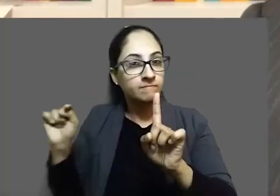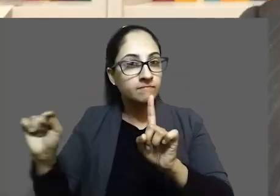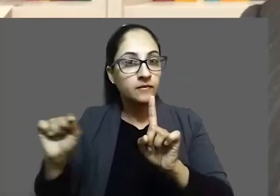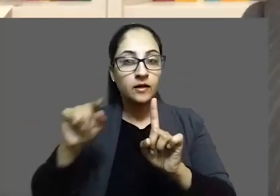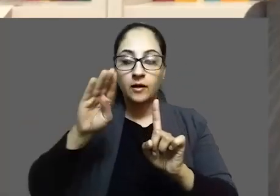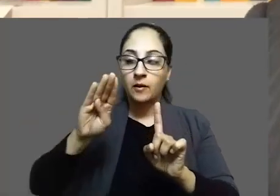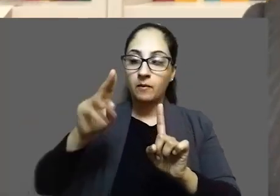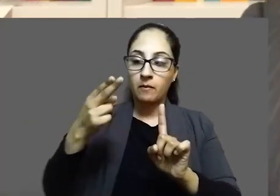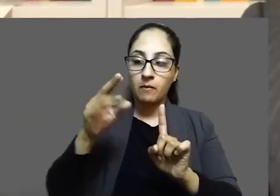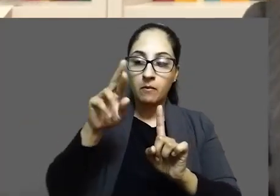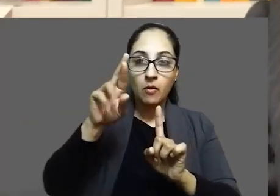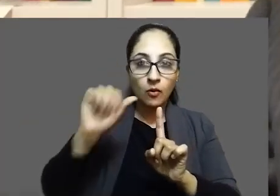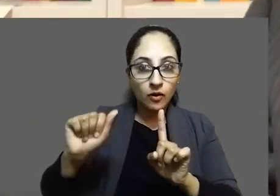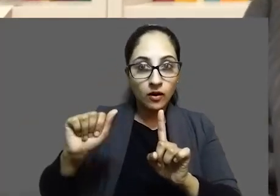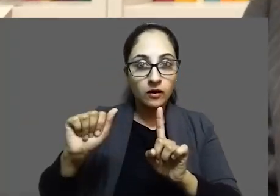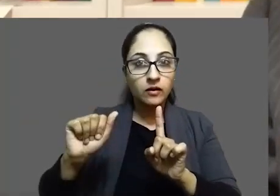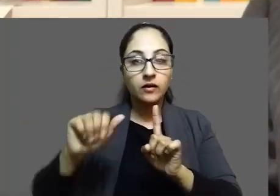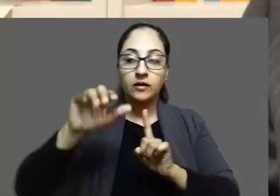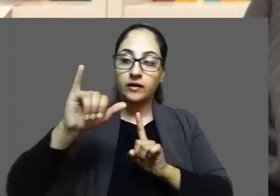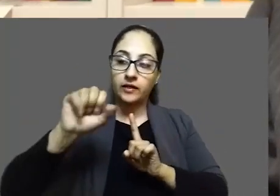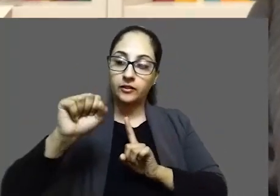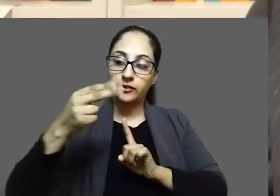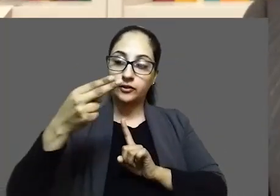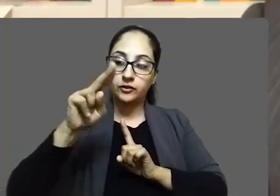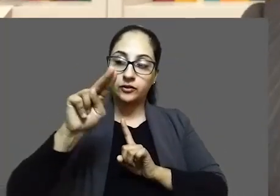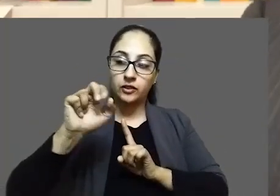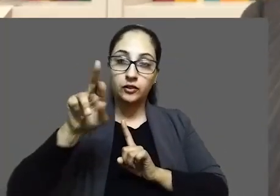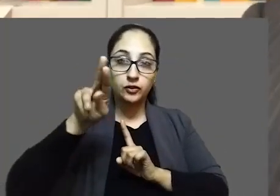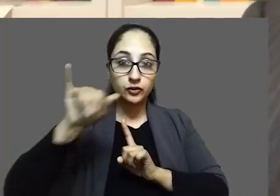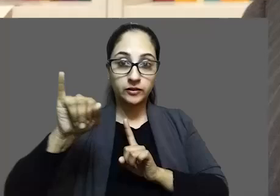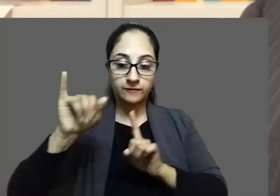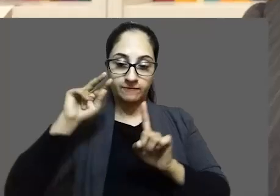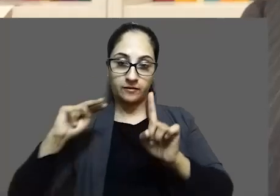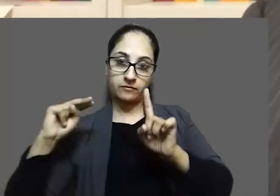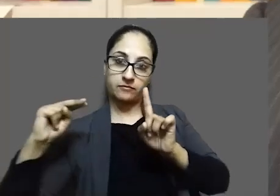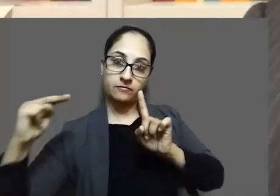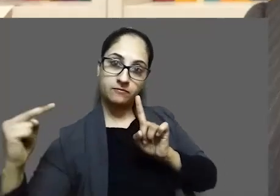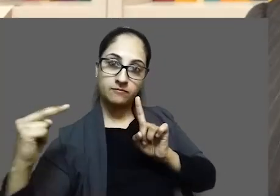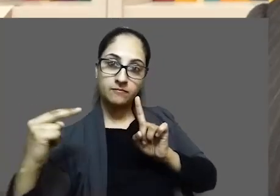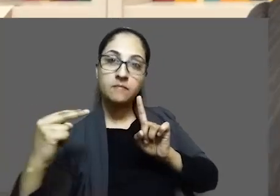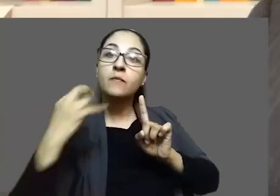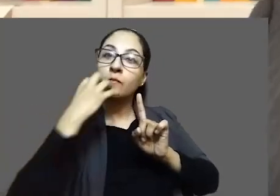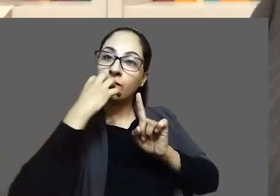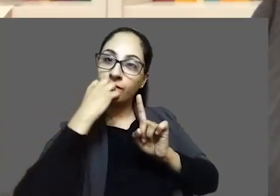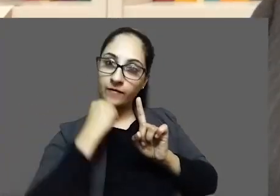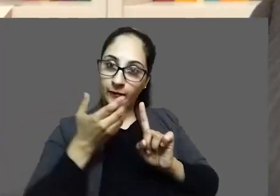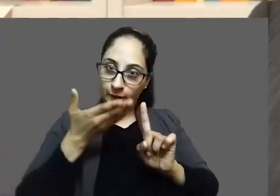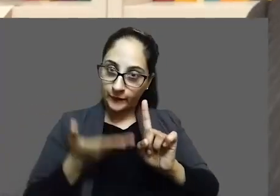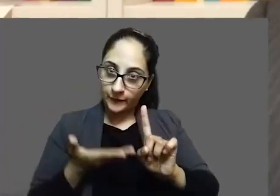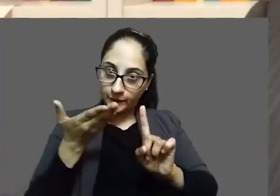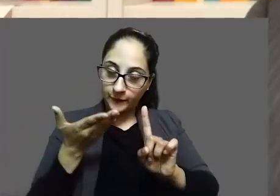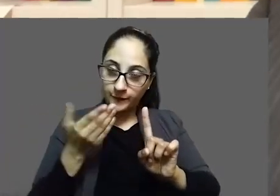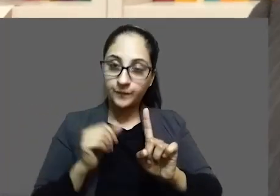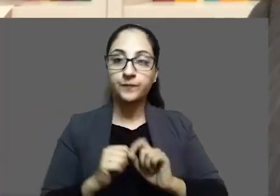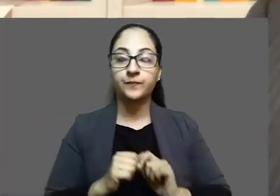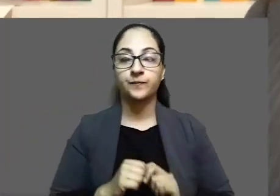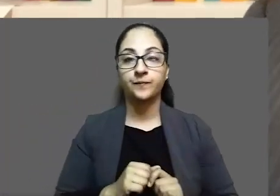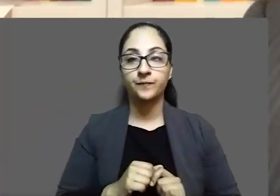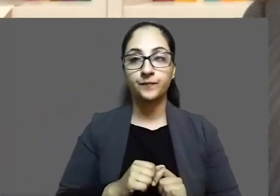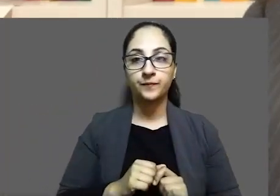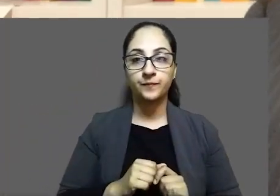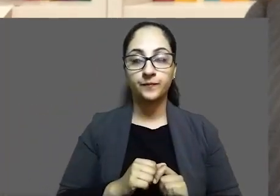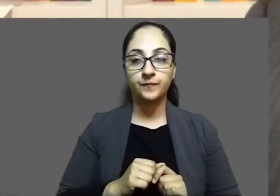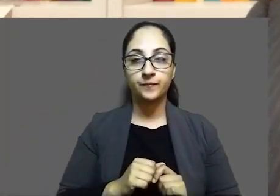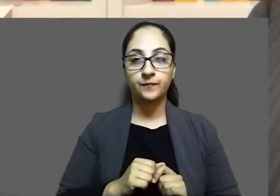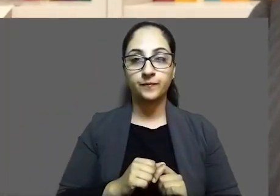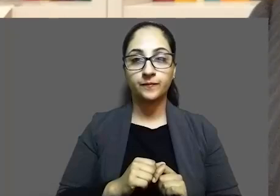Shia, Ismailis and Isnashris and Bohras have different conceptions of how Imam Ali functions. But I think the thing that we can recognize on